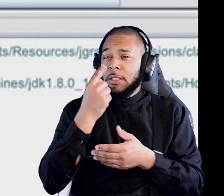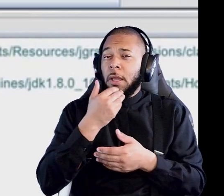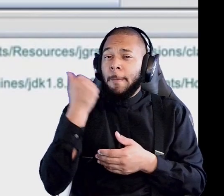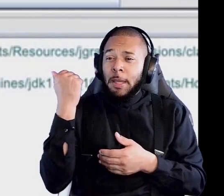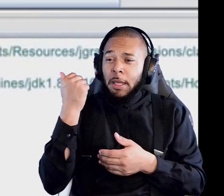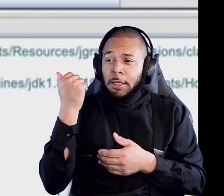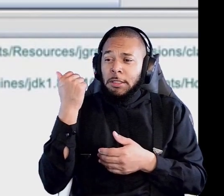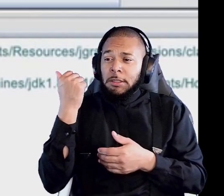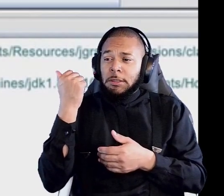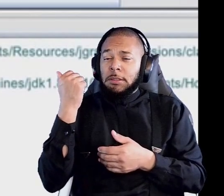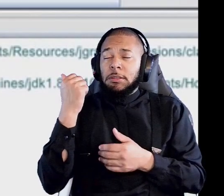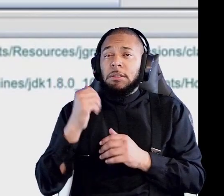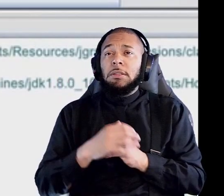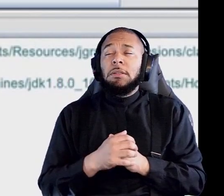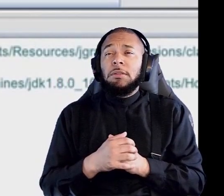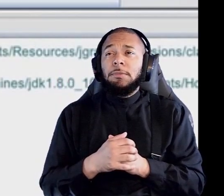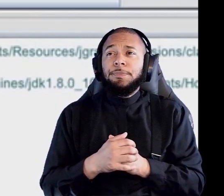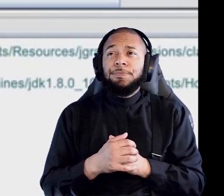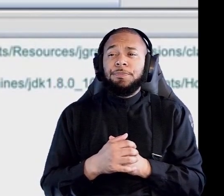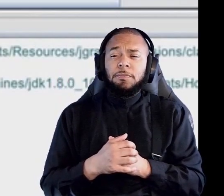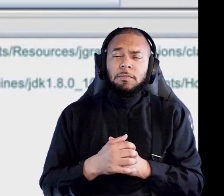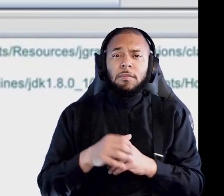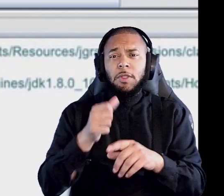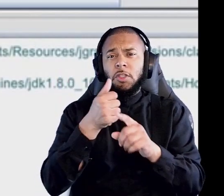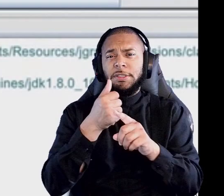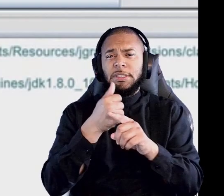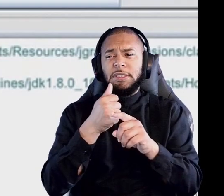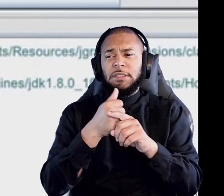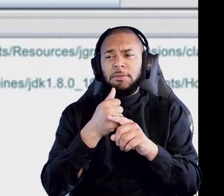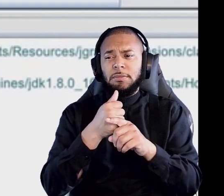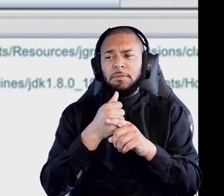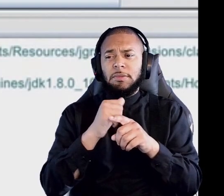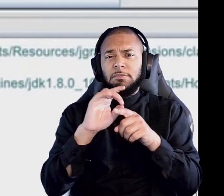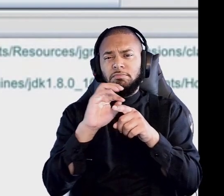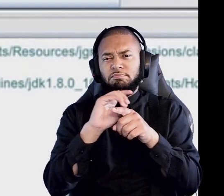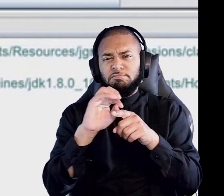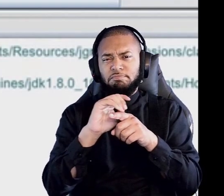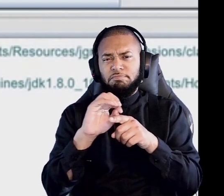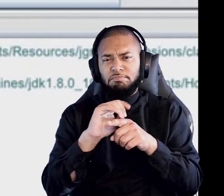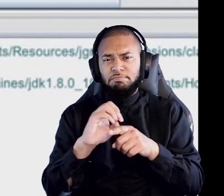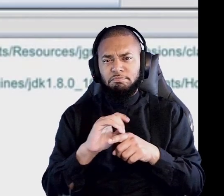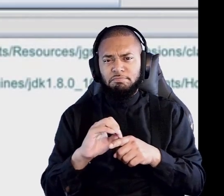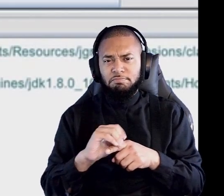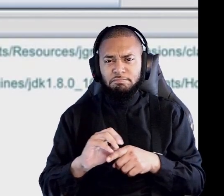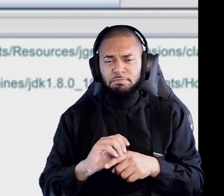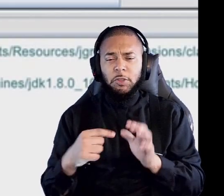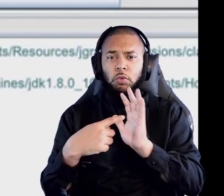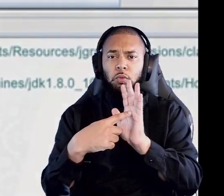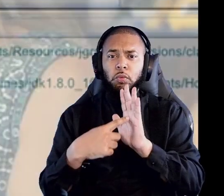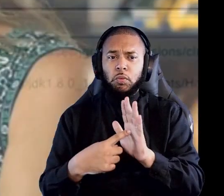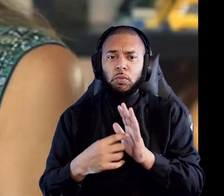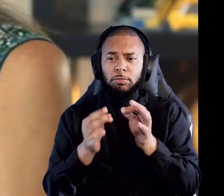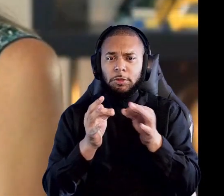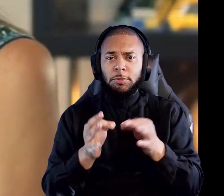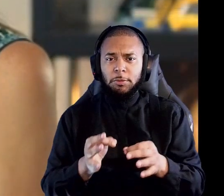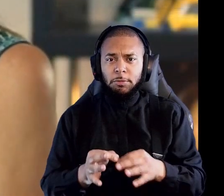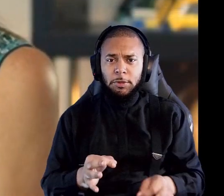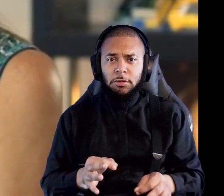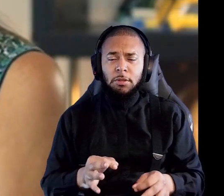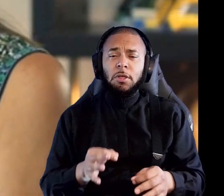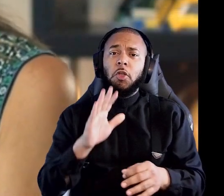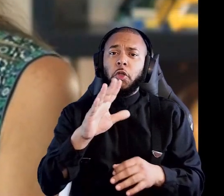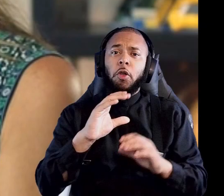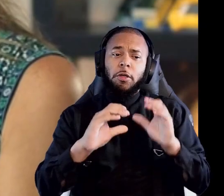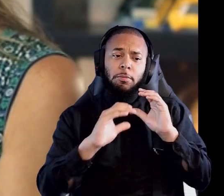help is print out some lines on your computer. Have your computer say some things